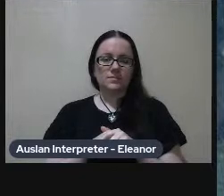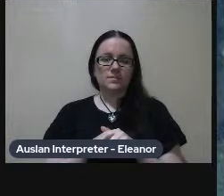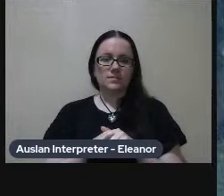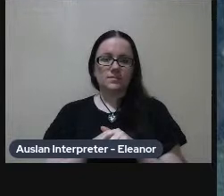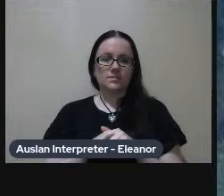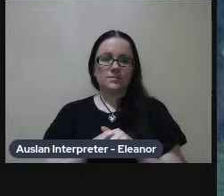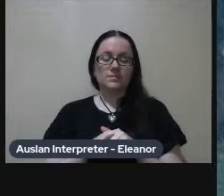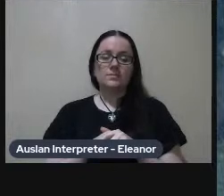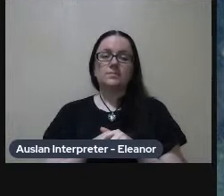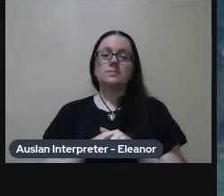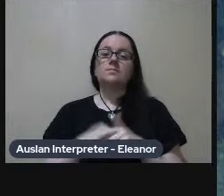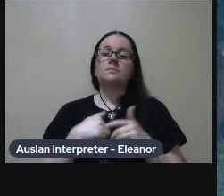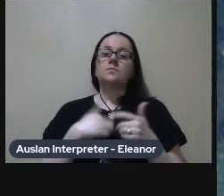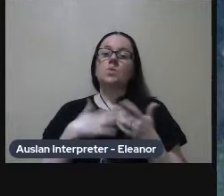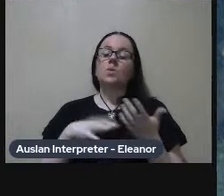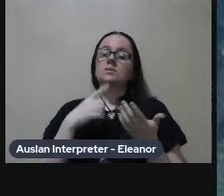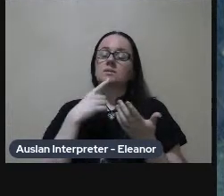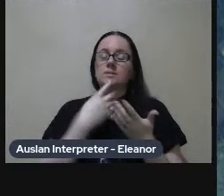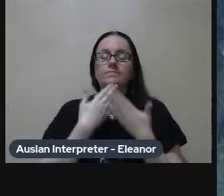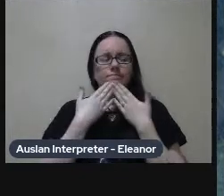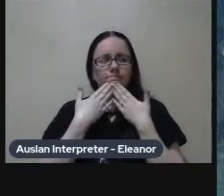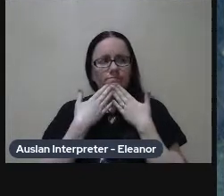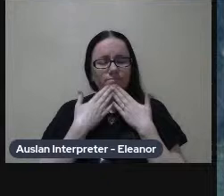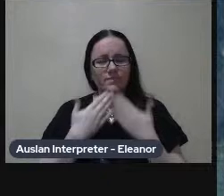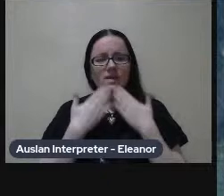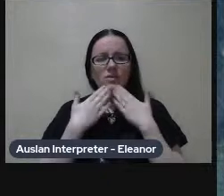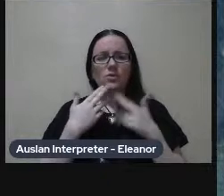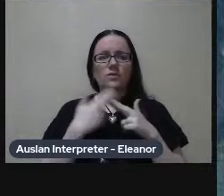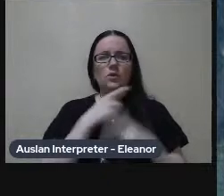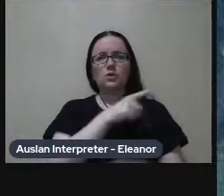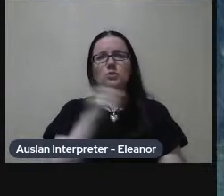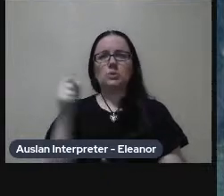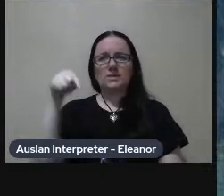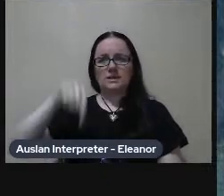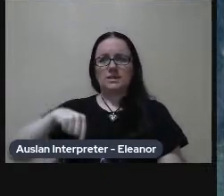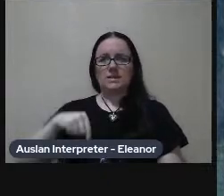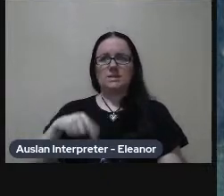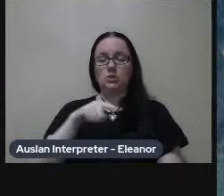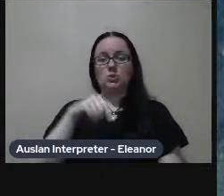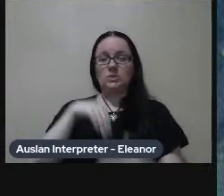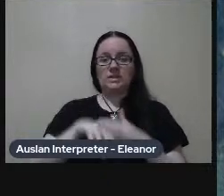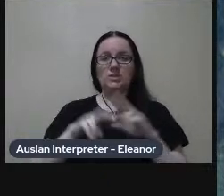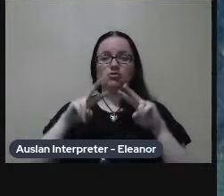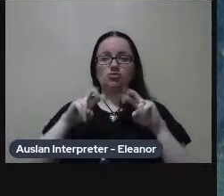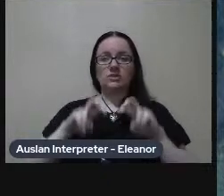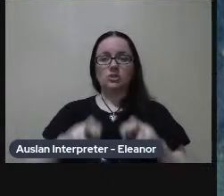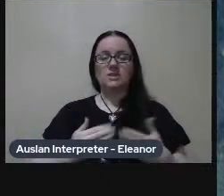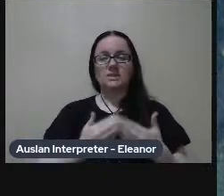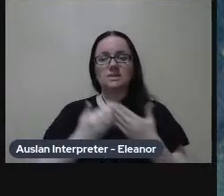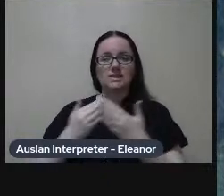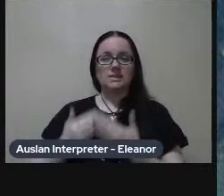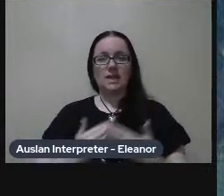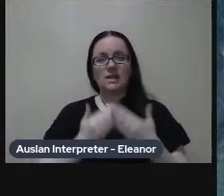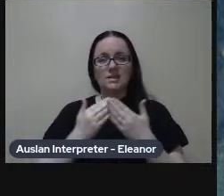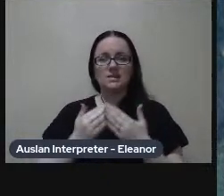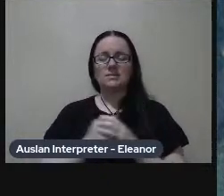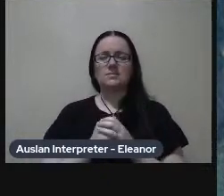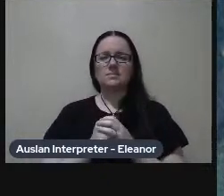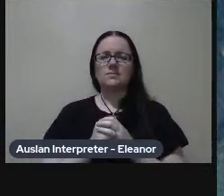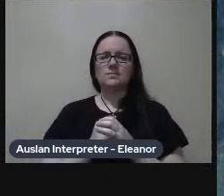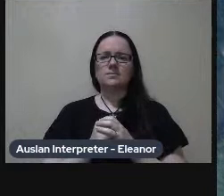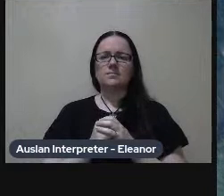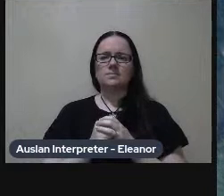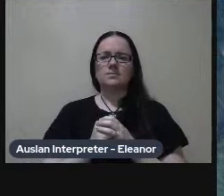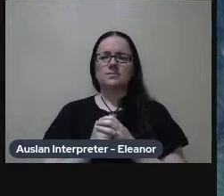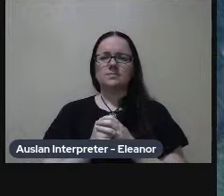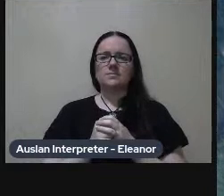gratitude to all of you for being here, for many of you being part of research studies. Often it is a big investment of time. Even